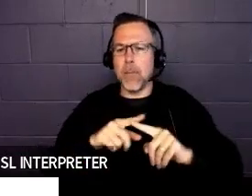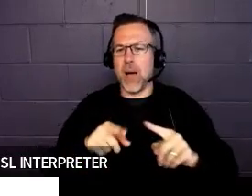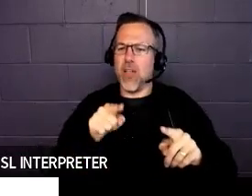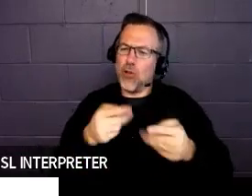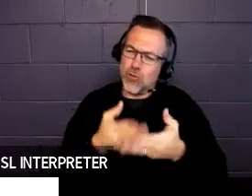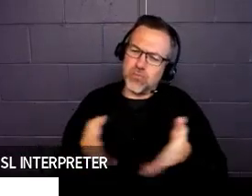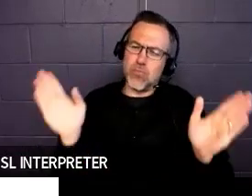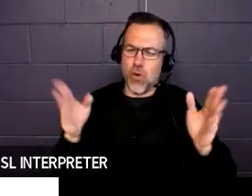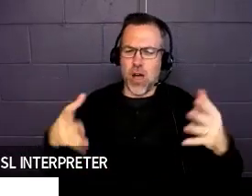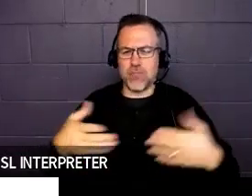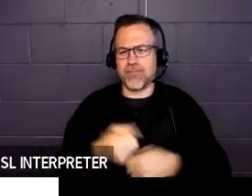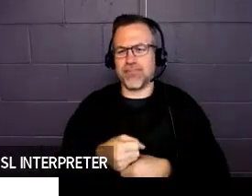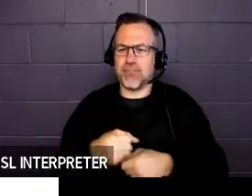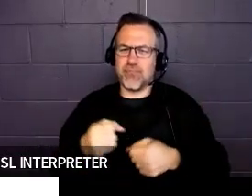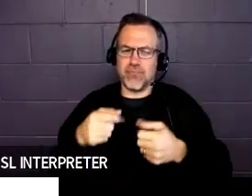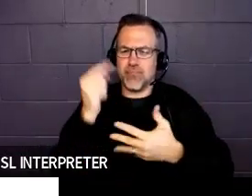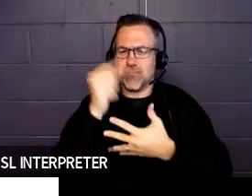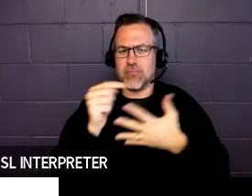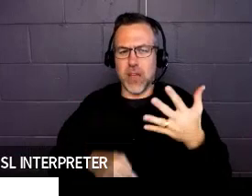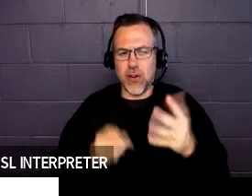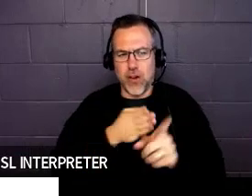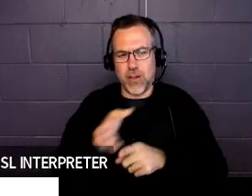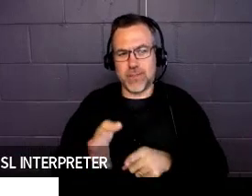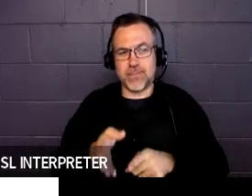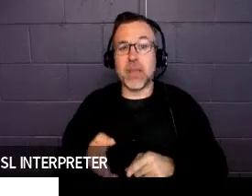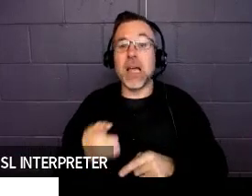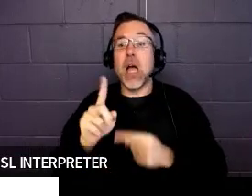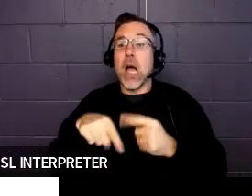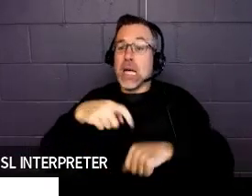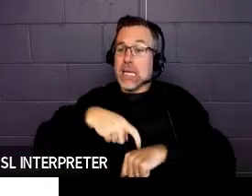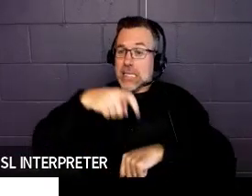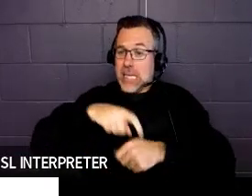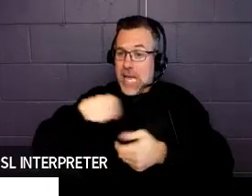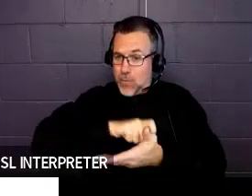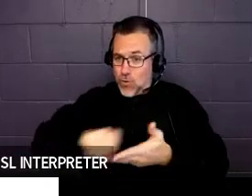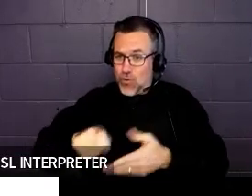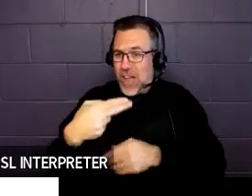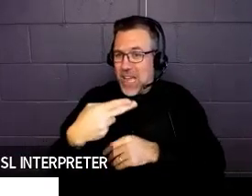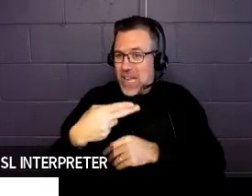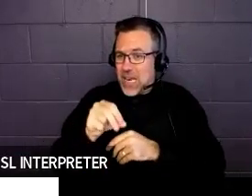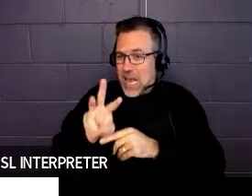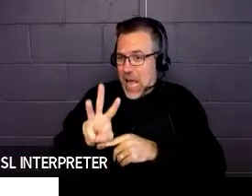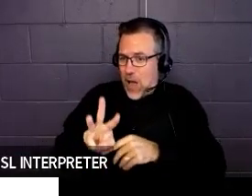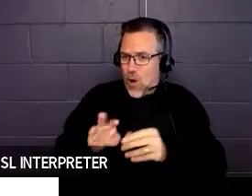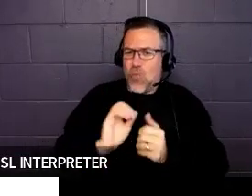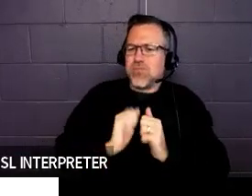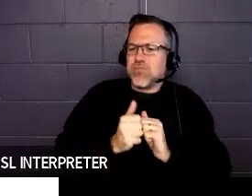gaps in academic performance and the how statement, you're thinking about more specific skills.